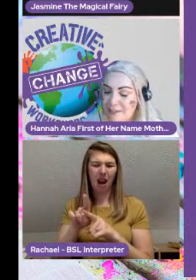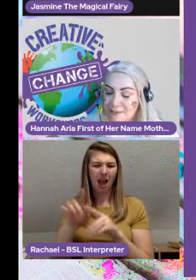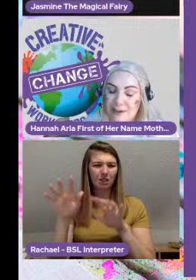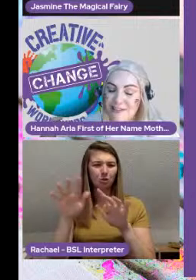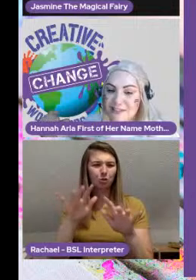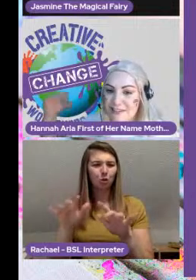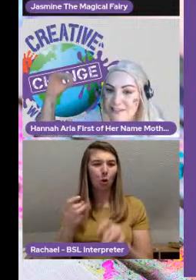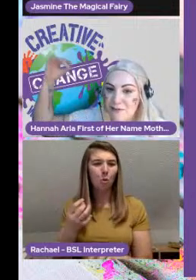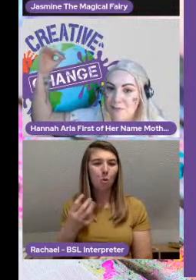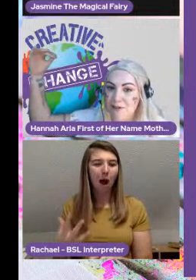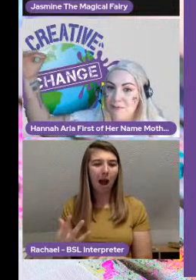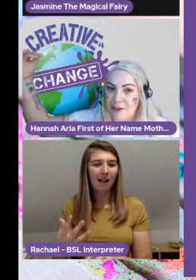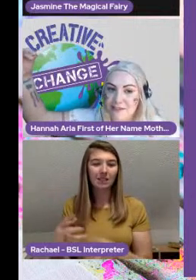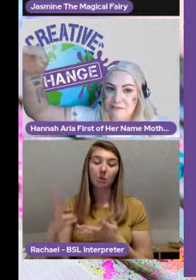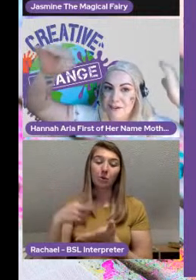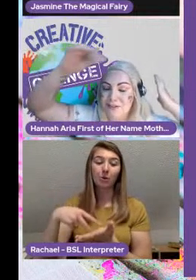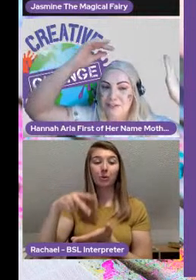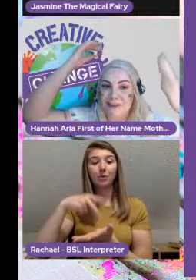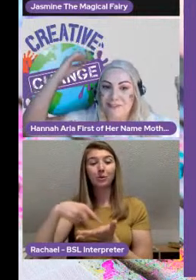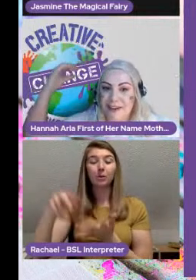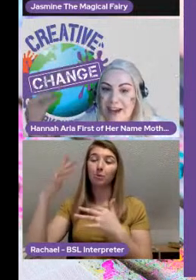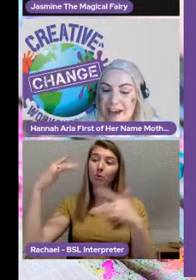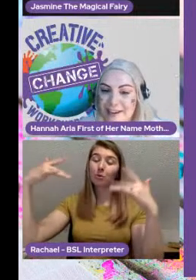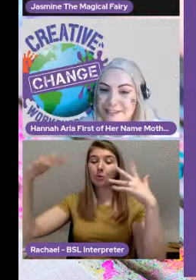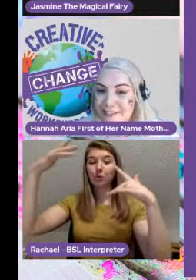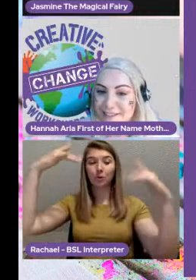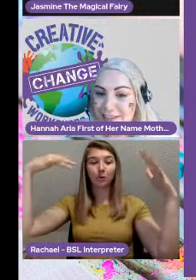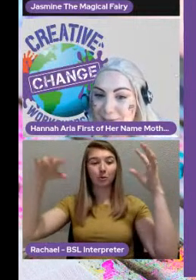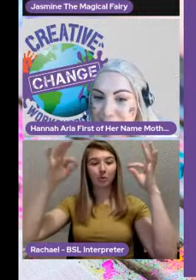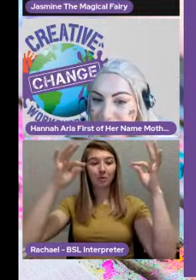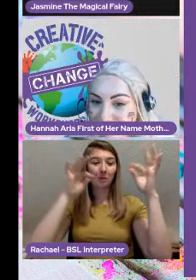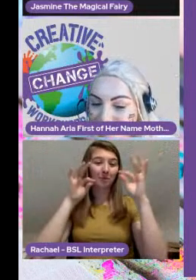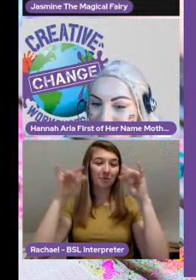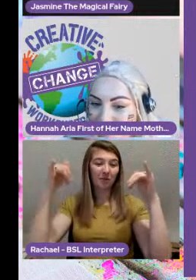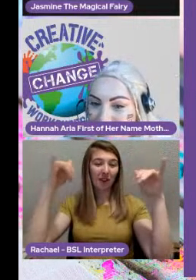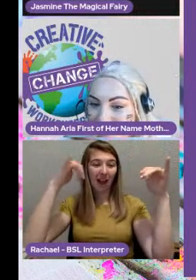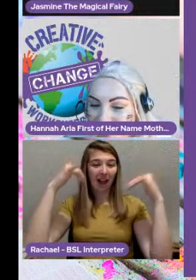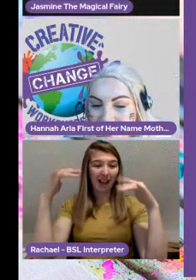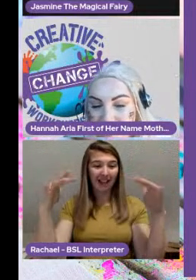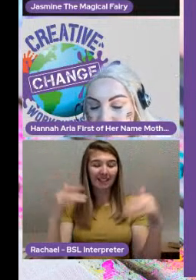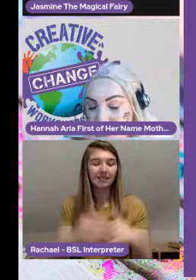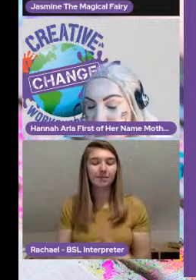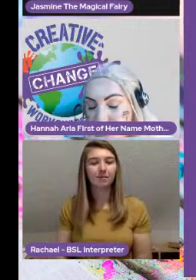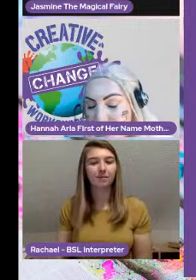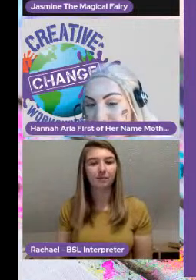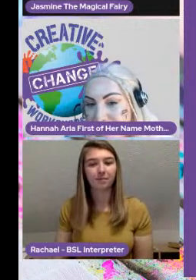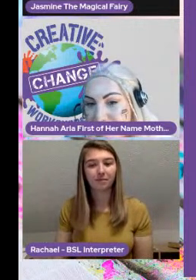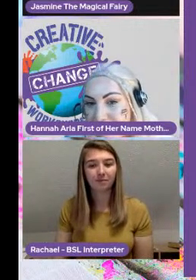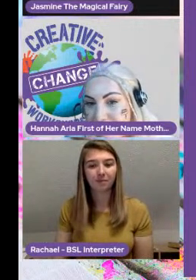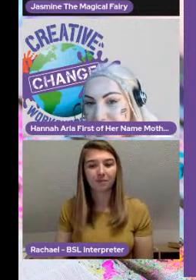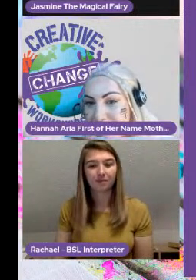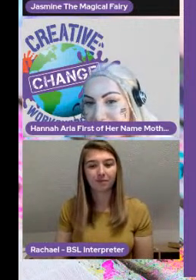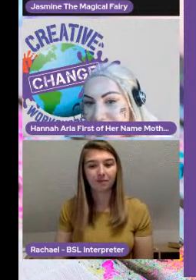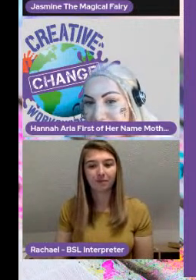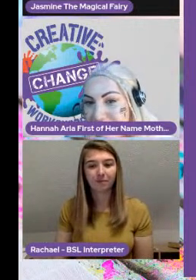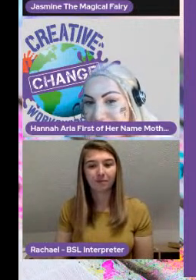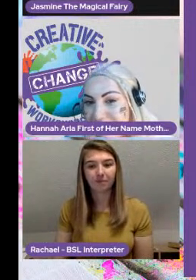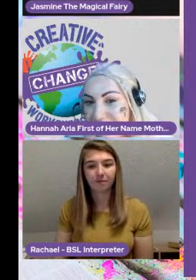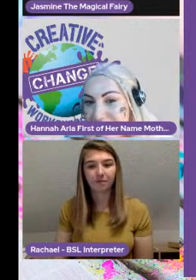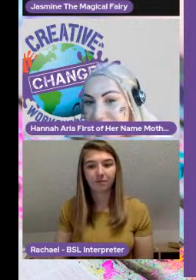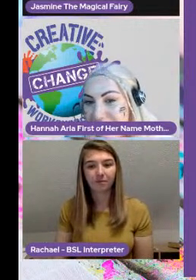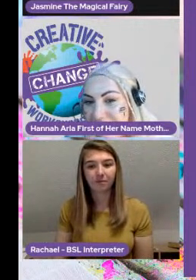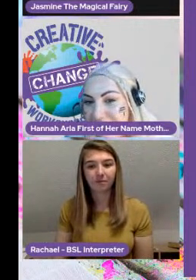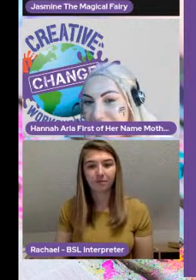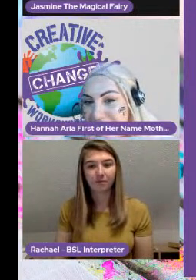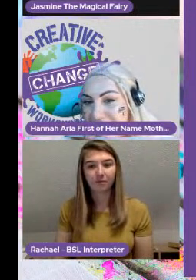just imagining these little bluebirds floating around her head. And they've all gone quiet, haven't they? I